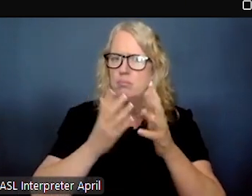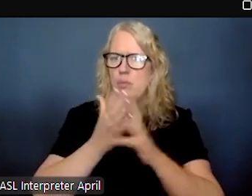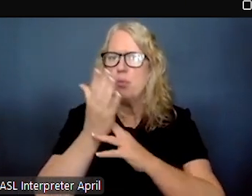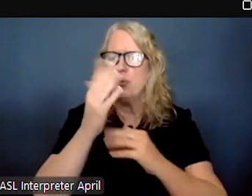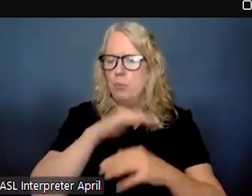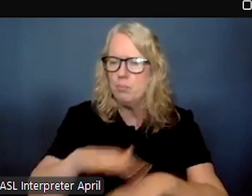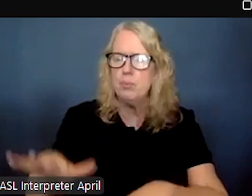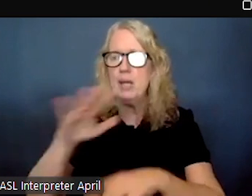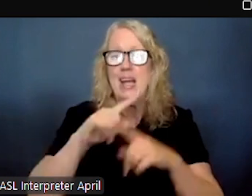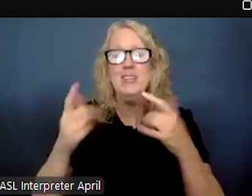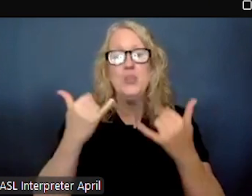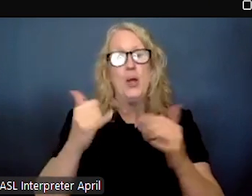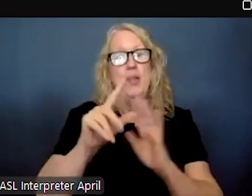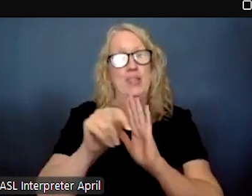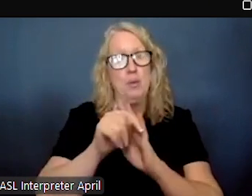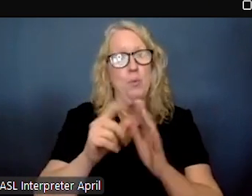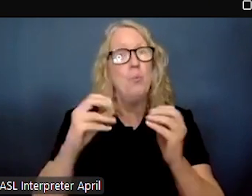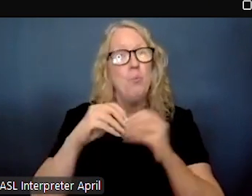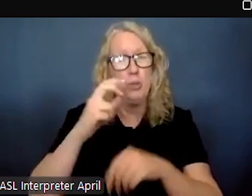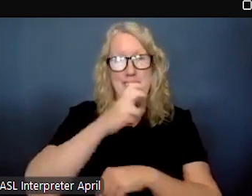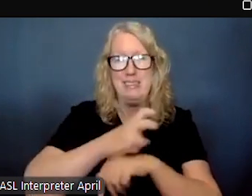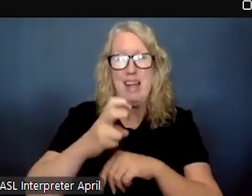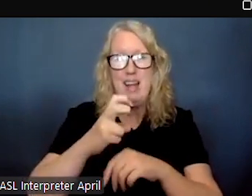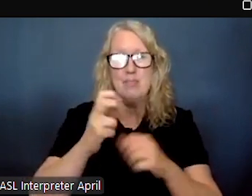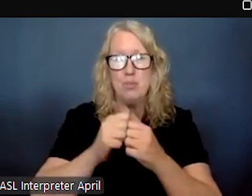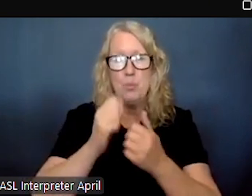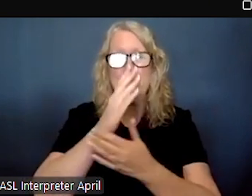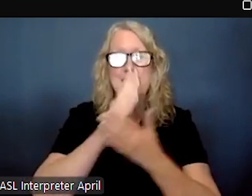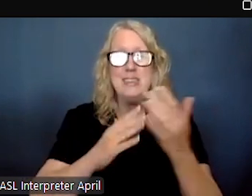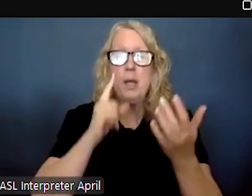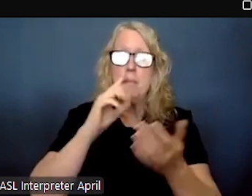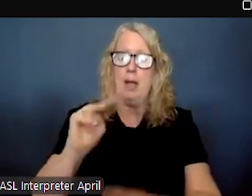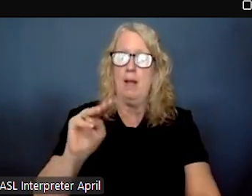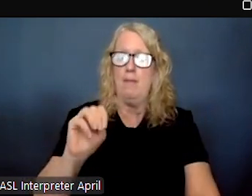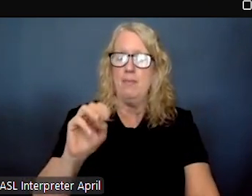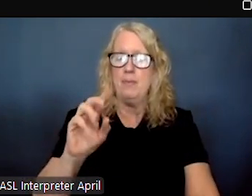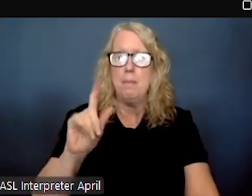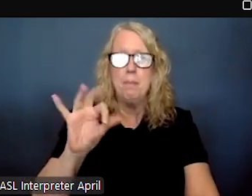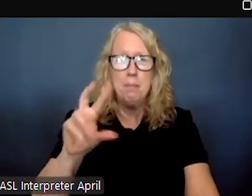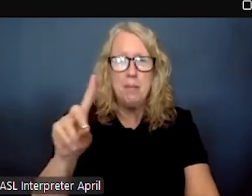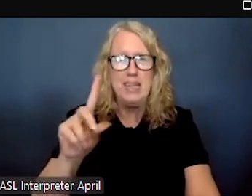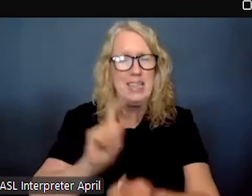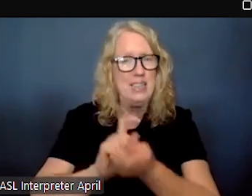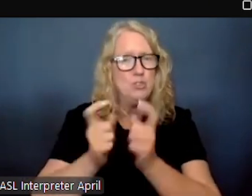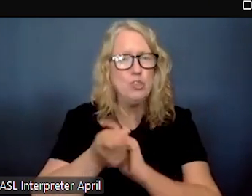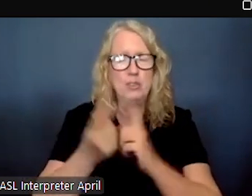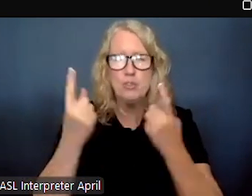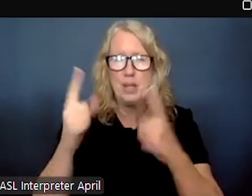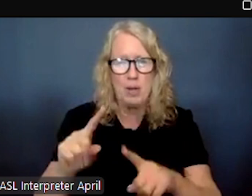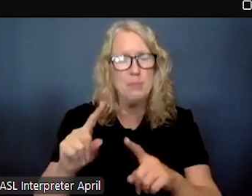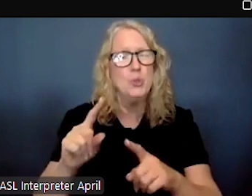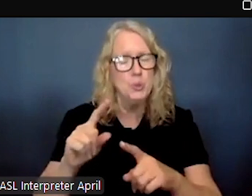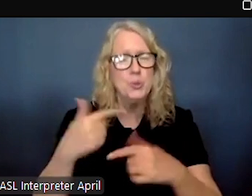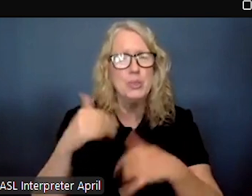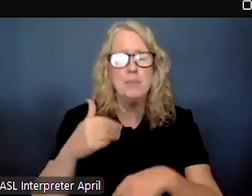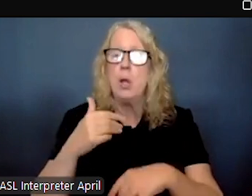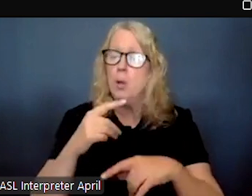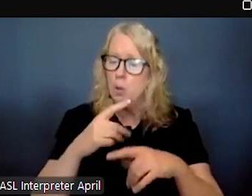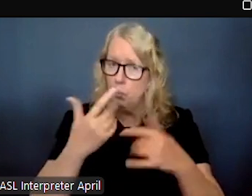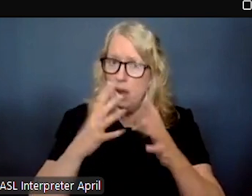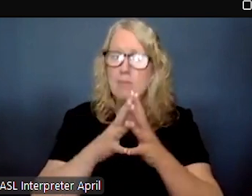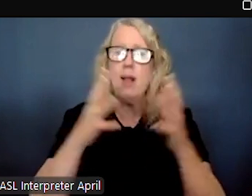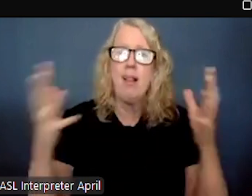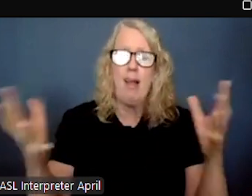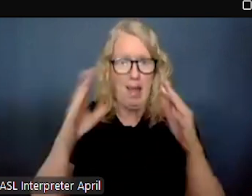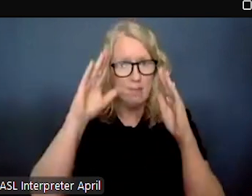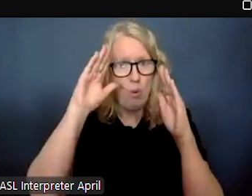going into a season where it's going to be tougher with some of the Medicaid changes and that kind of thing. So we have a lot of hope. We have a